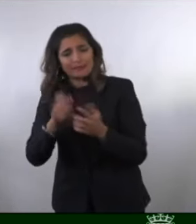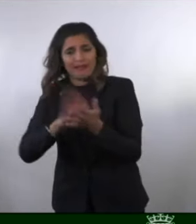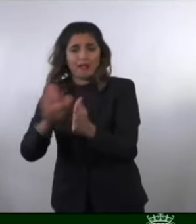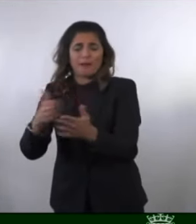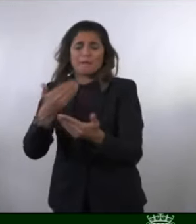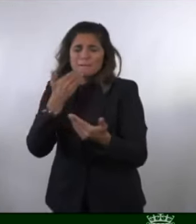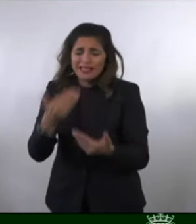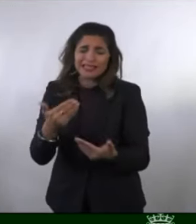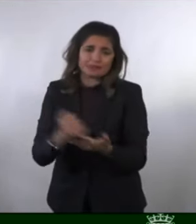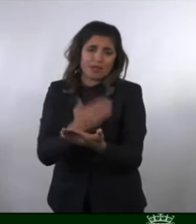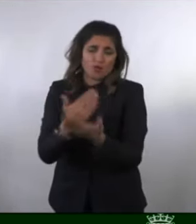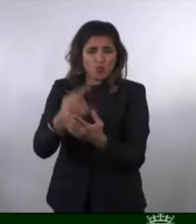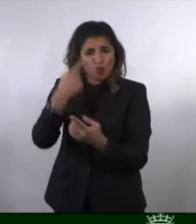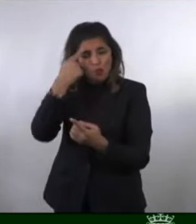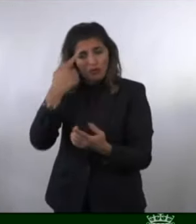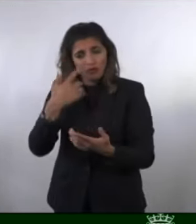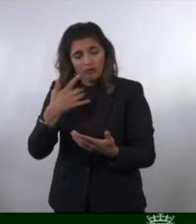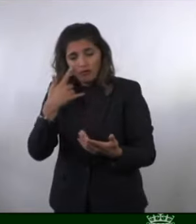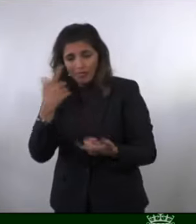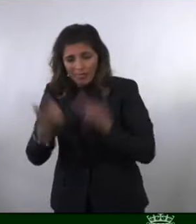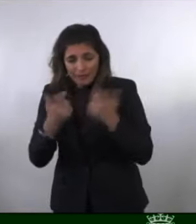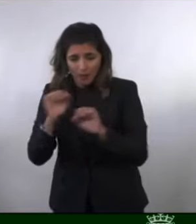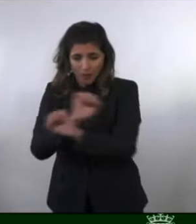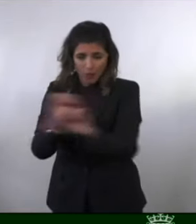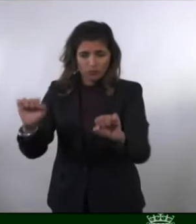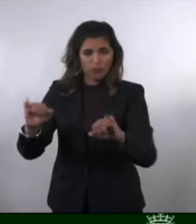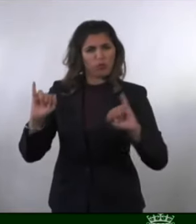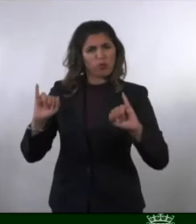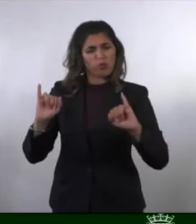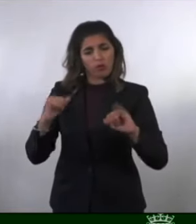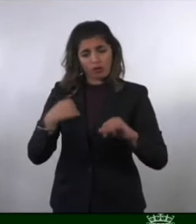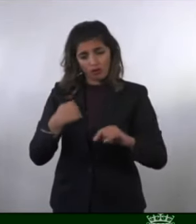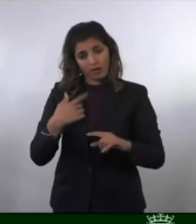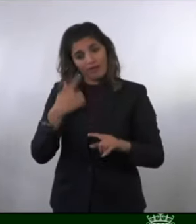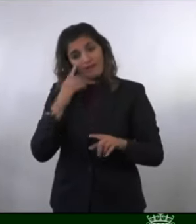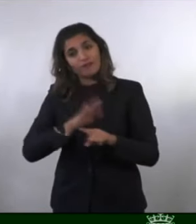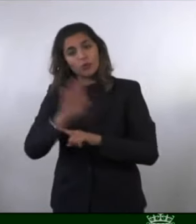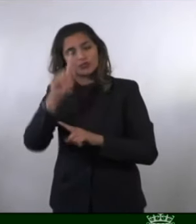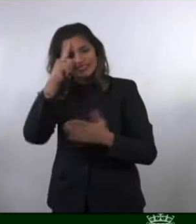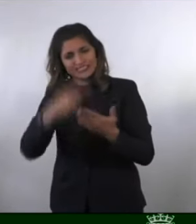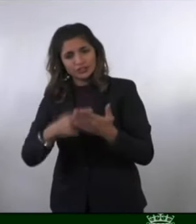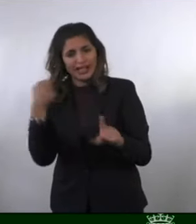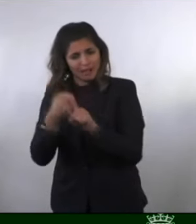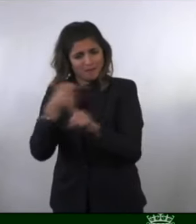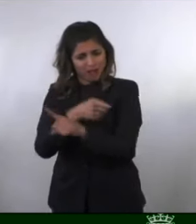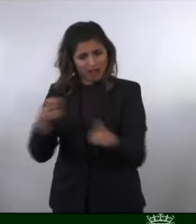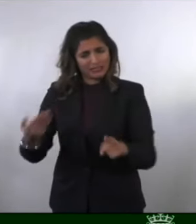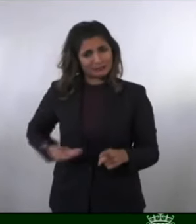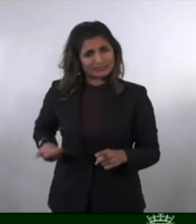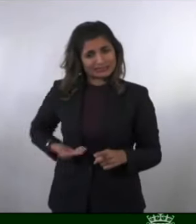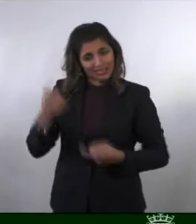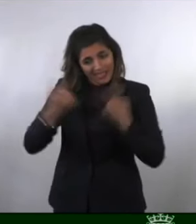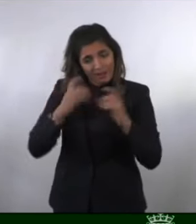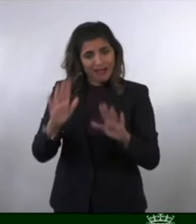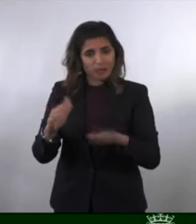sometimes devastating effects on small businesses in future decisions on COVID? Minister.